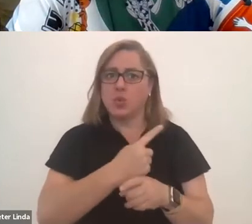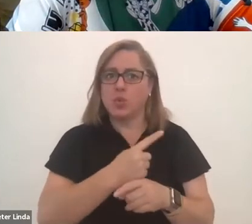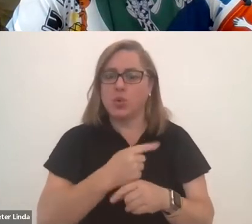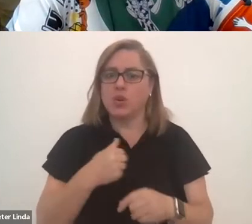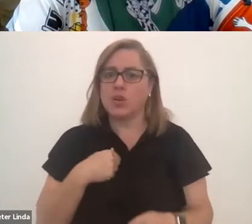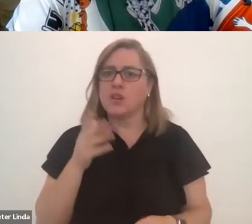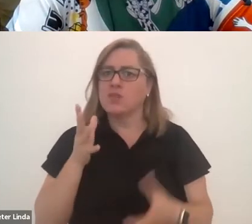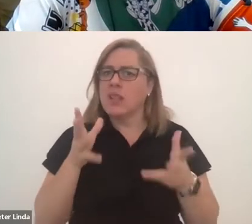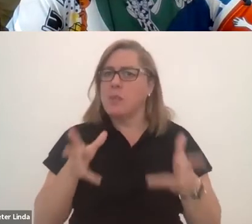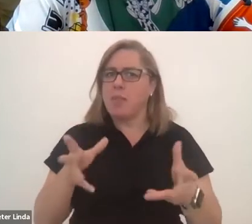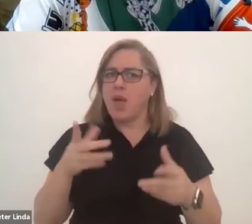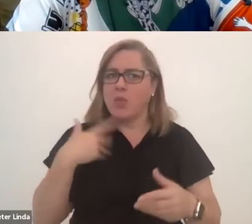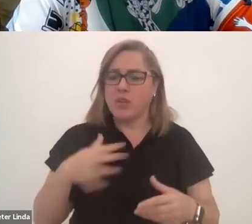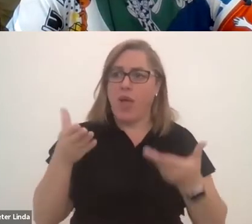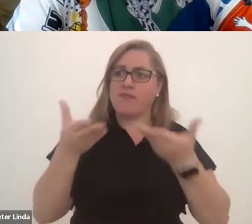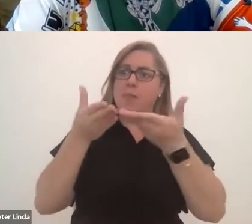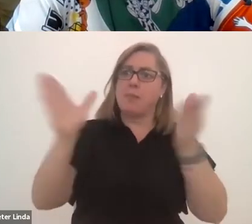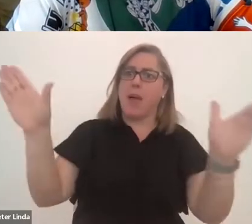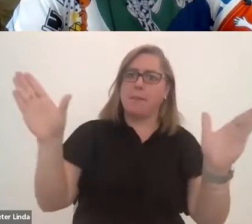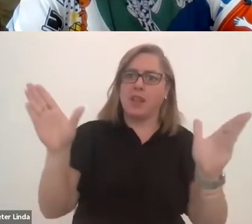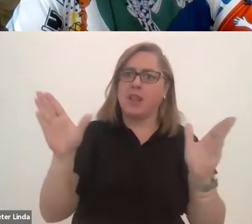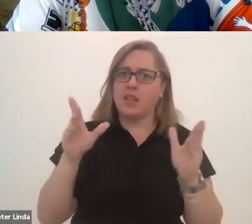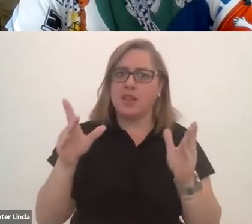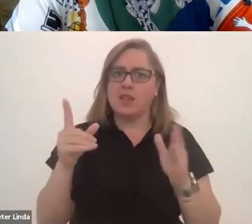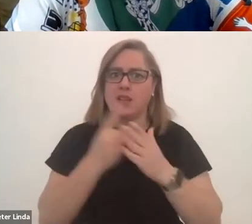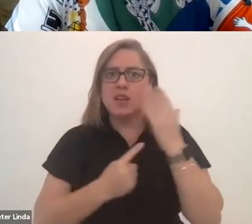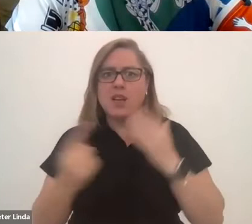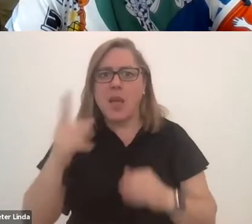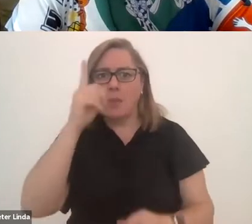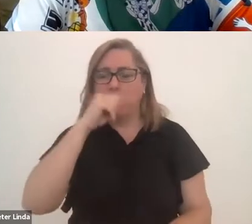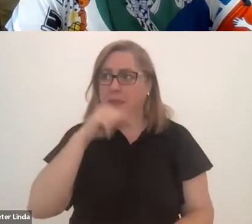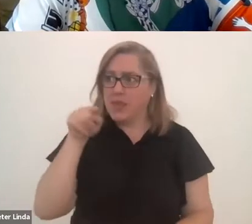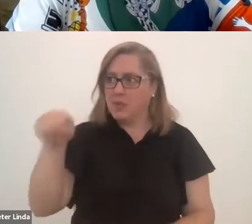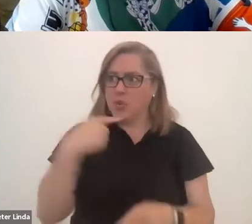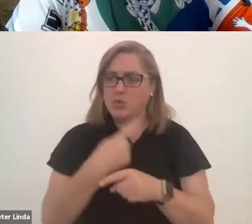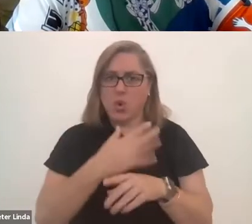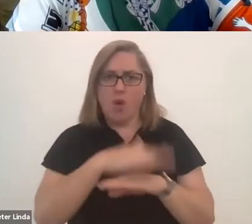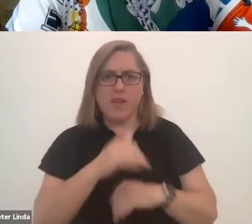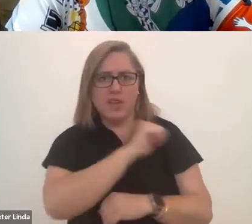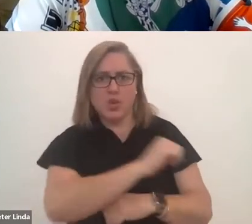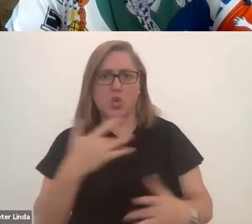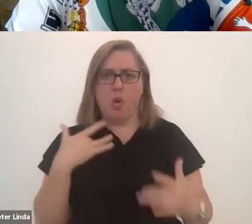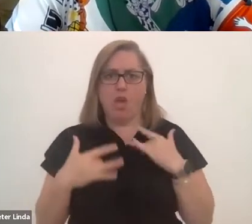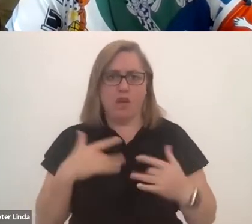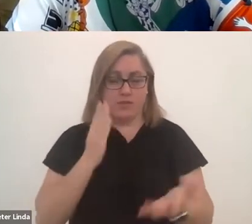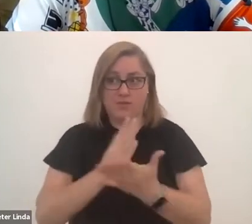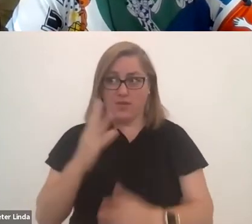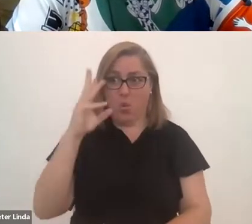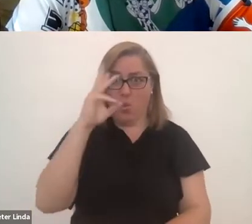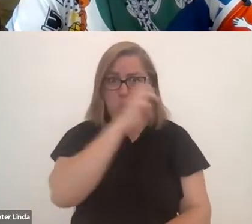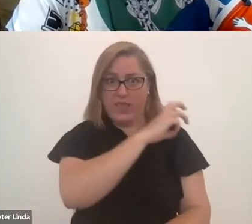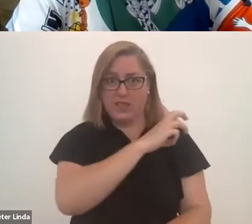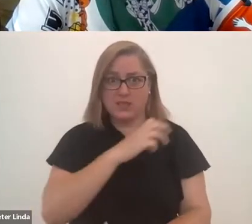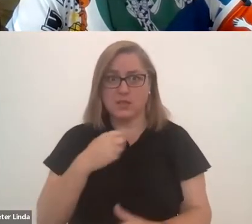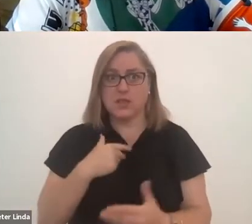public presence when people do build these weird narratives about your life. Yeah. And I always look at people like